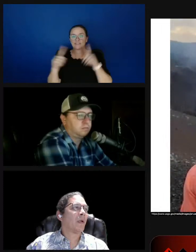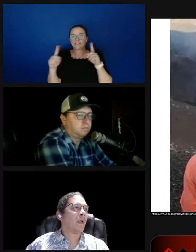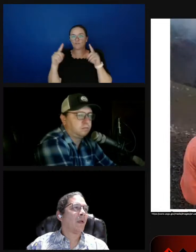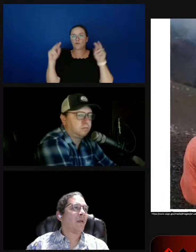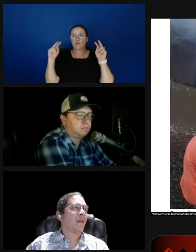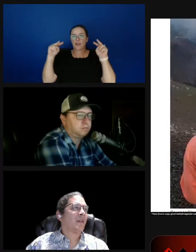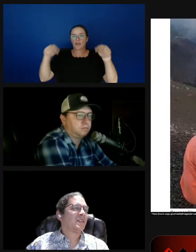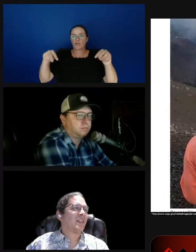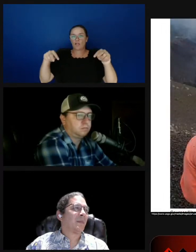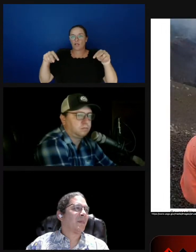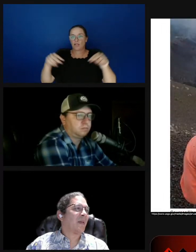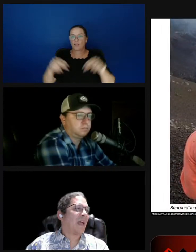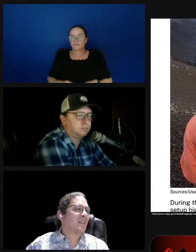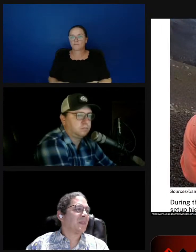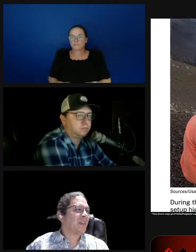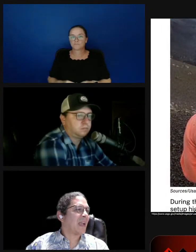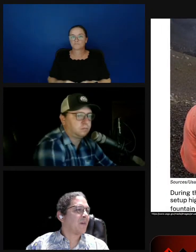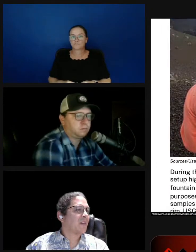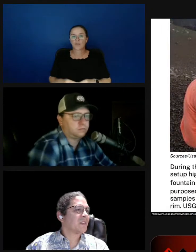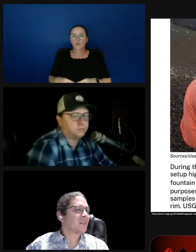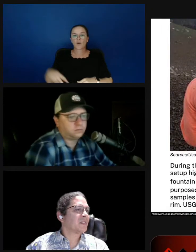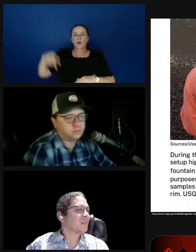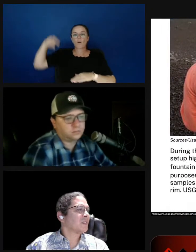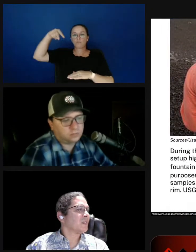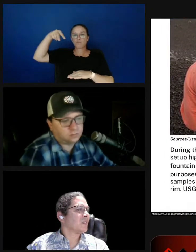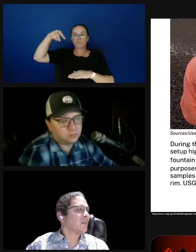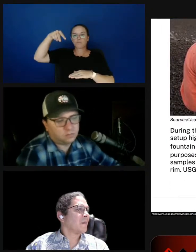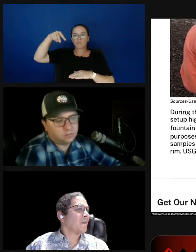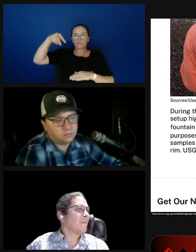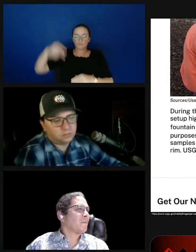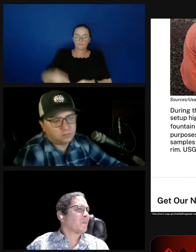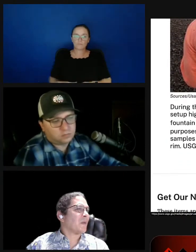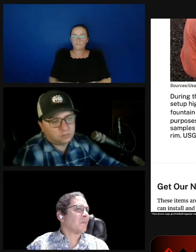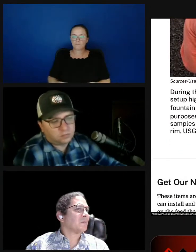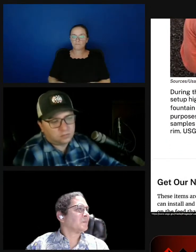there. Setting up high-speed cameras,